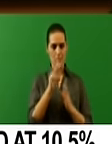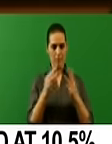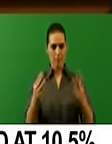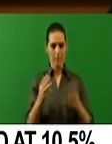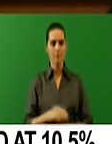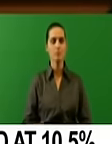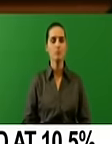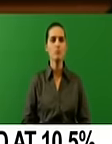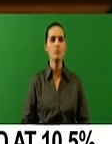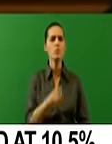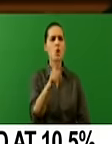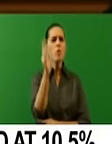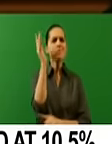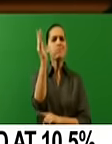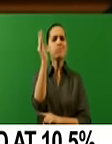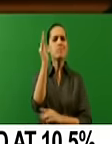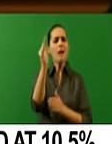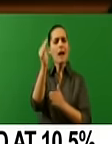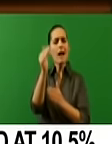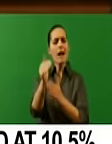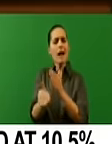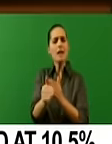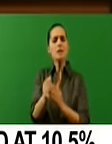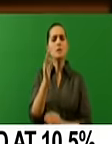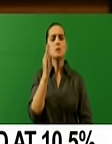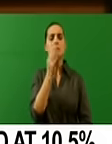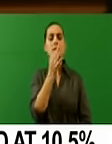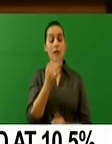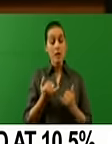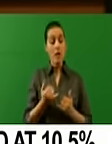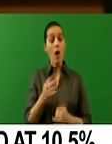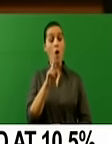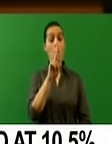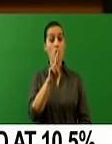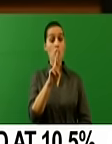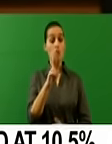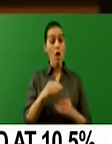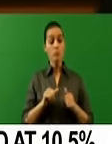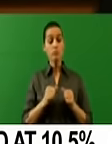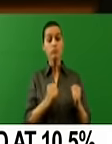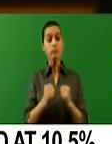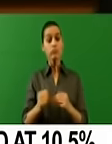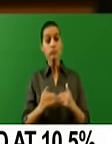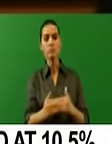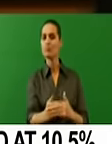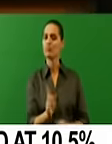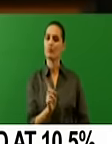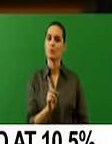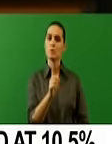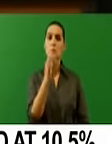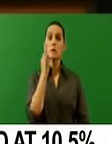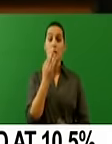In the speech towards the end, you say that the RAND remains sensitive to external